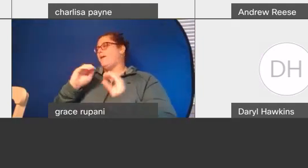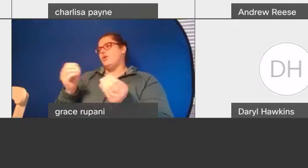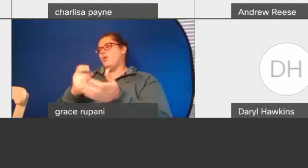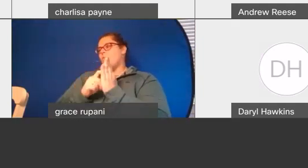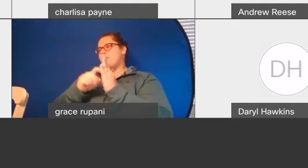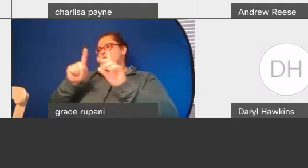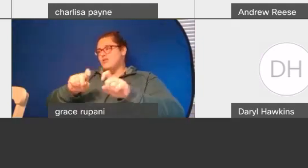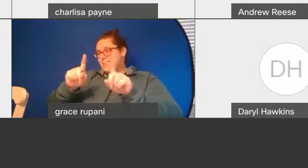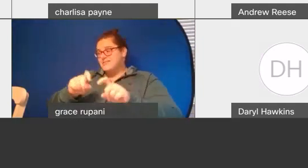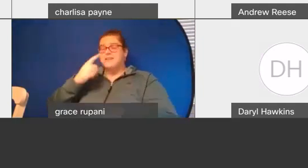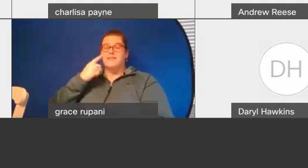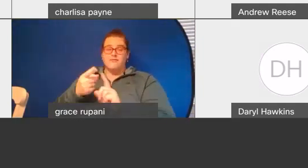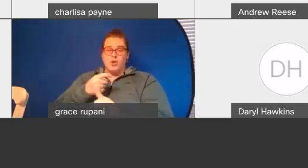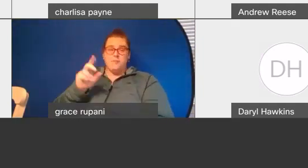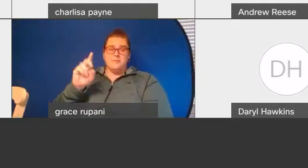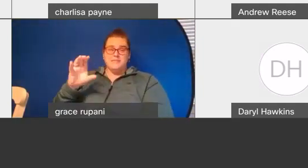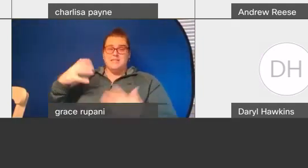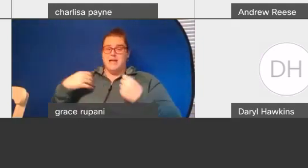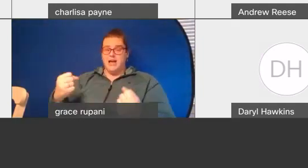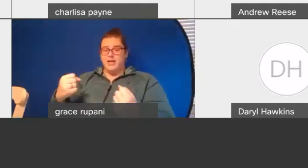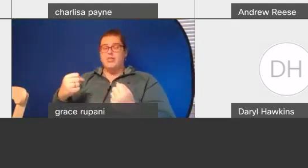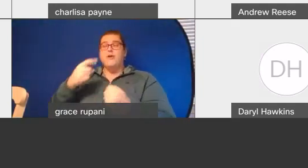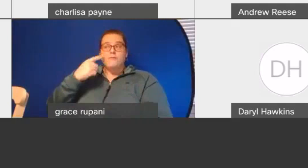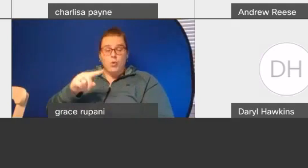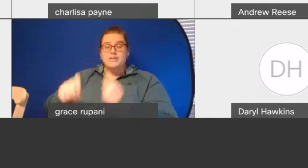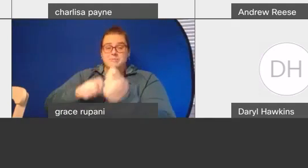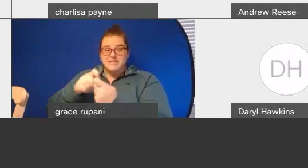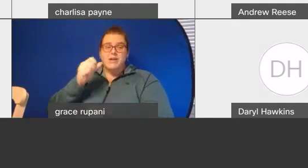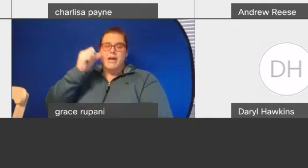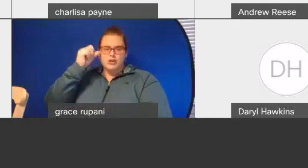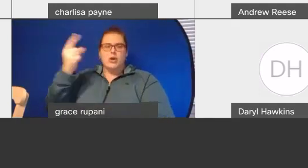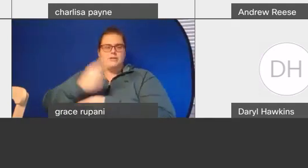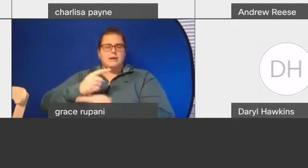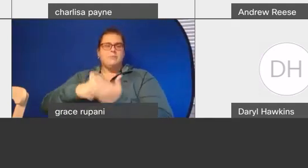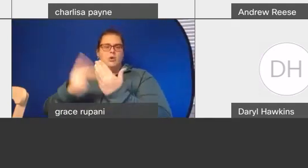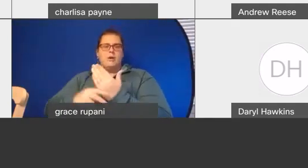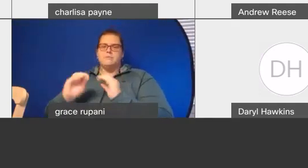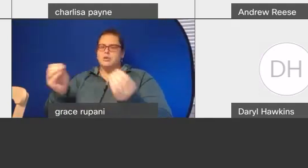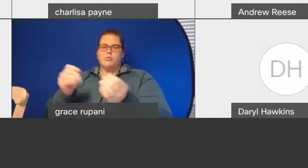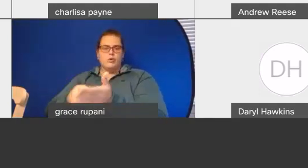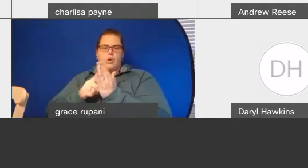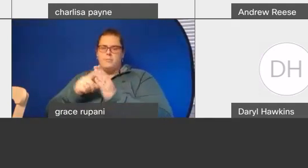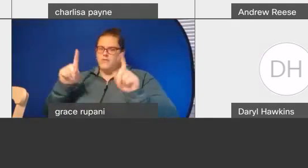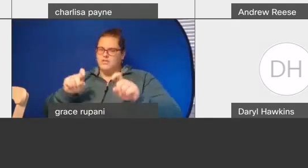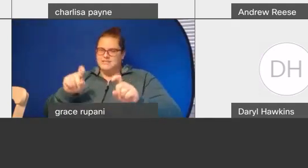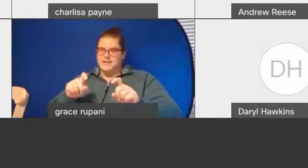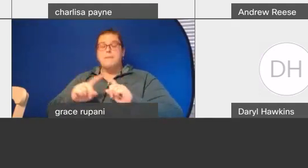Health guidance for adult day programs. And what you said is correct. Is what we tell facilities is that you